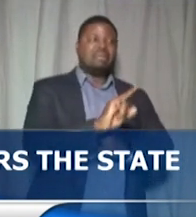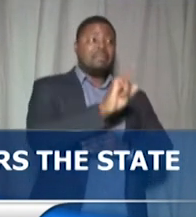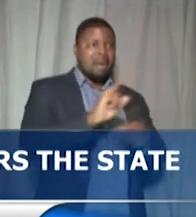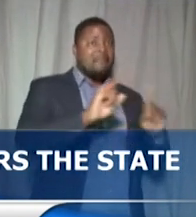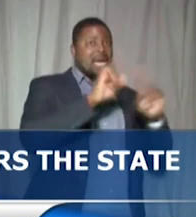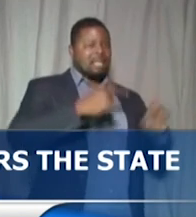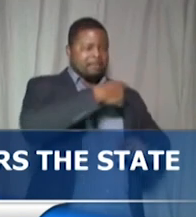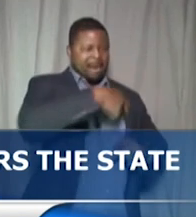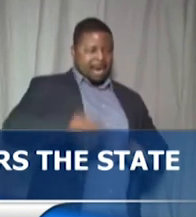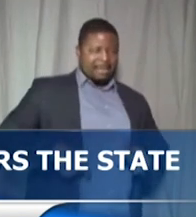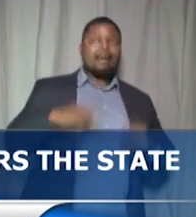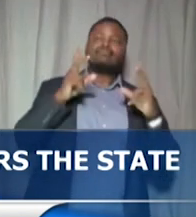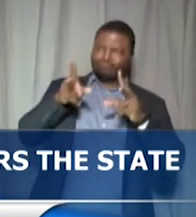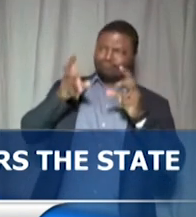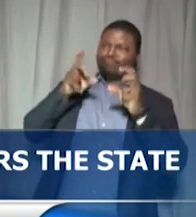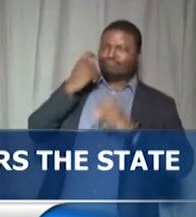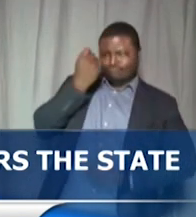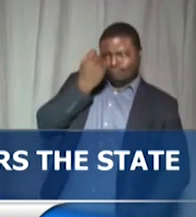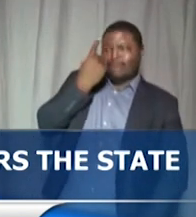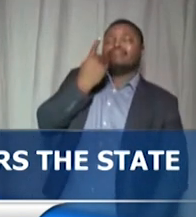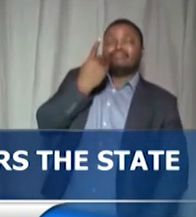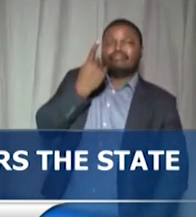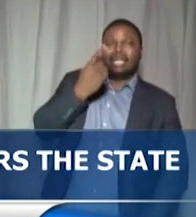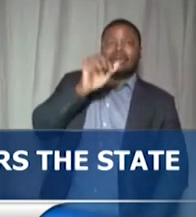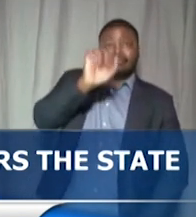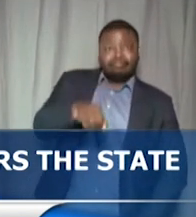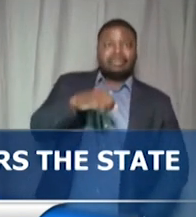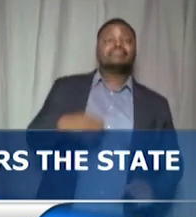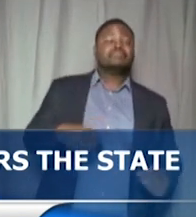the president deployed almost 800 soldiers.